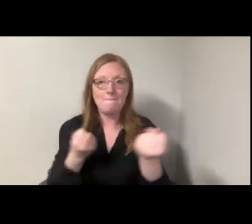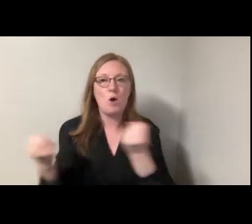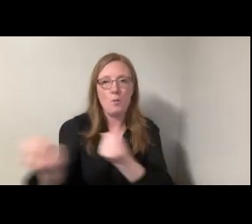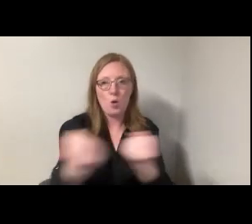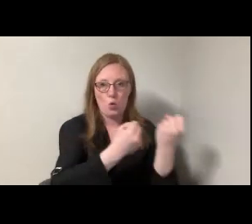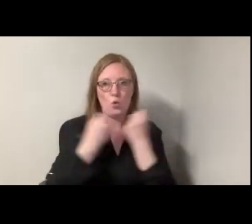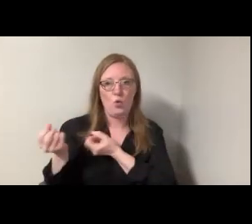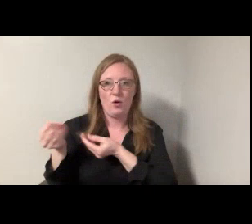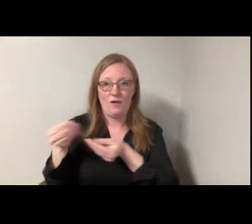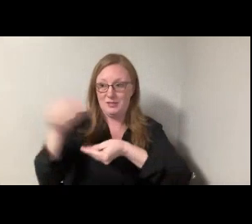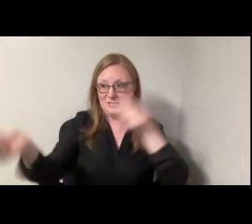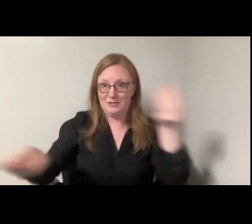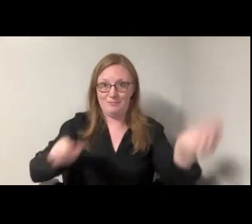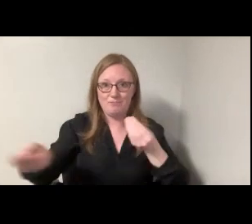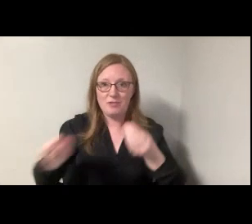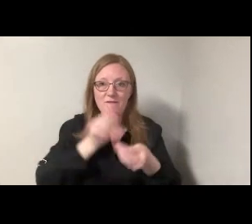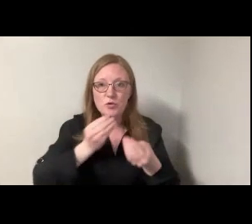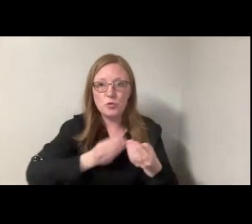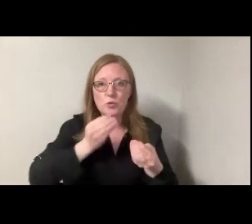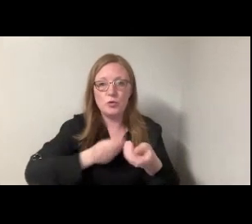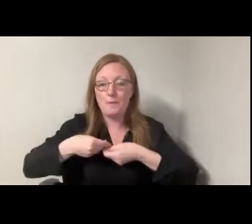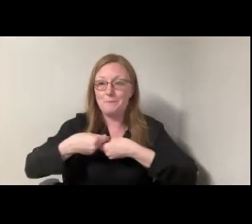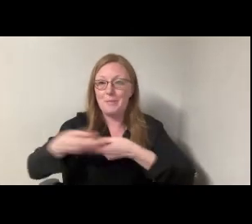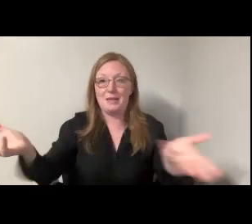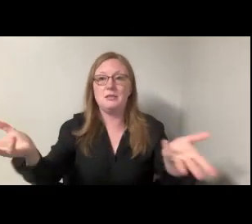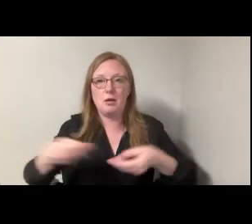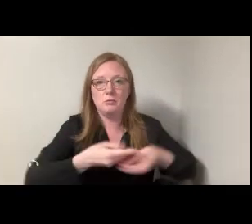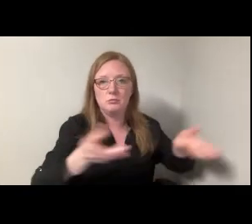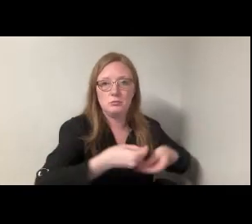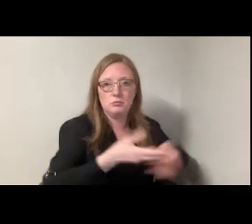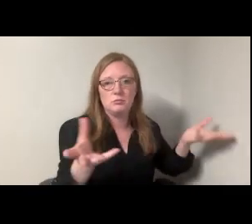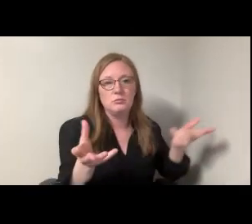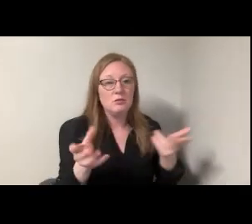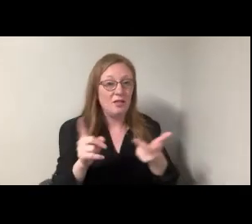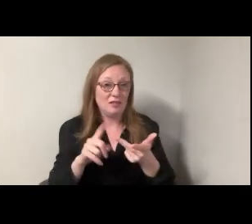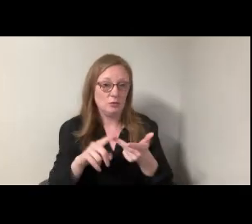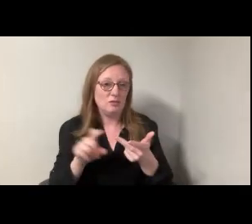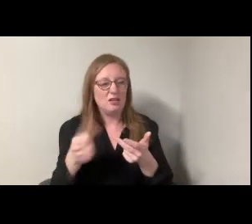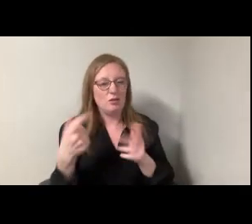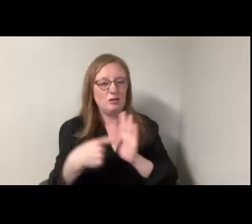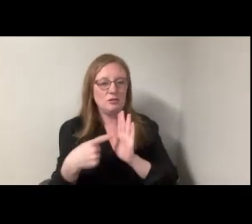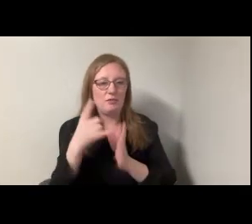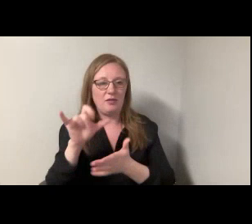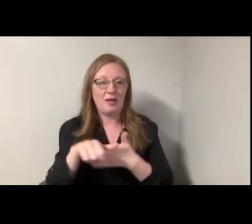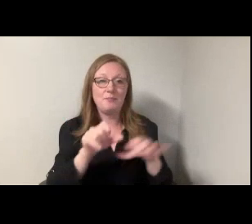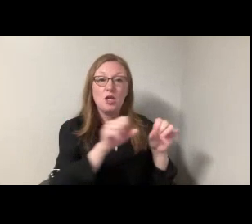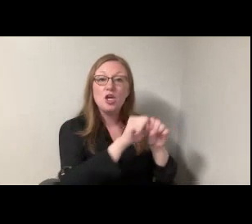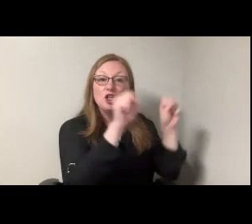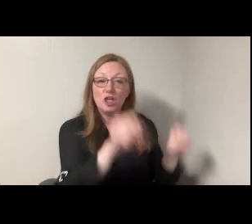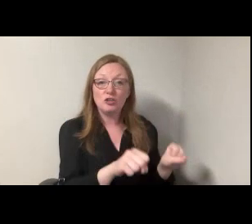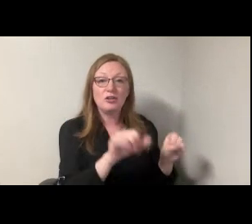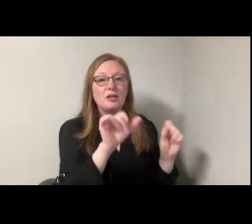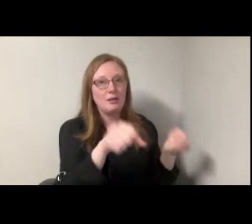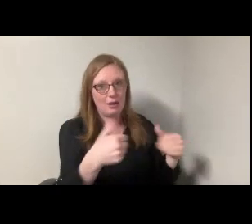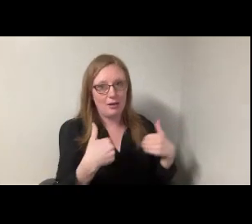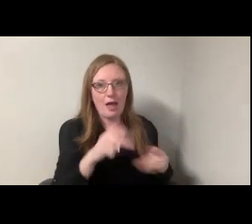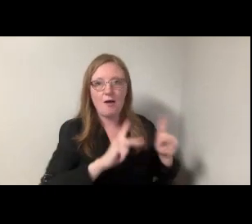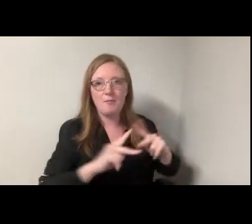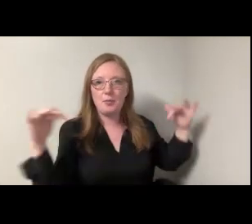distribution emergency supplies. You have fixed sites, or you can have mobile distribution. And sheltering, you can do congregate sheltering